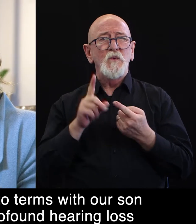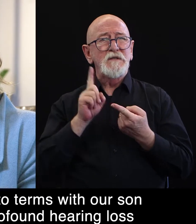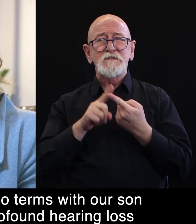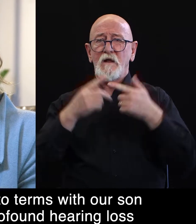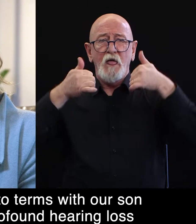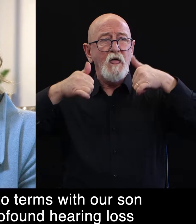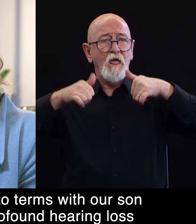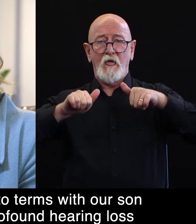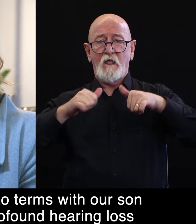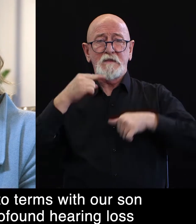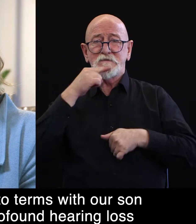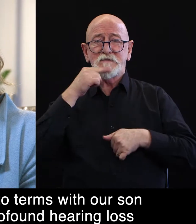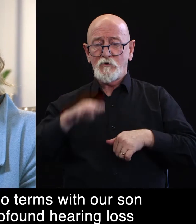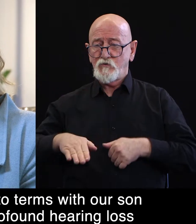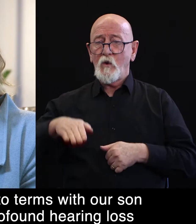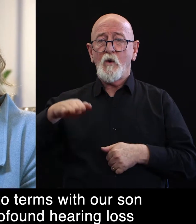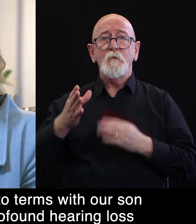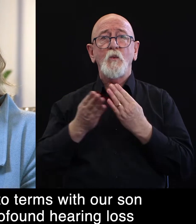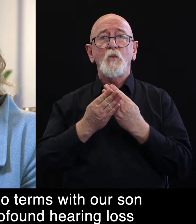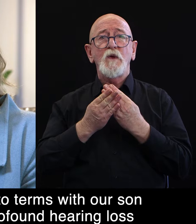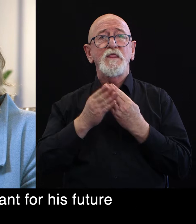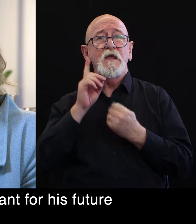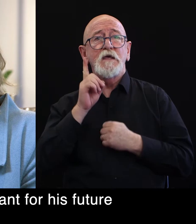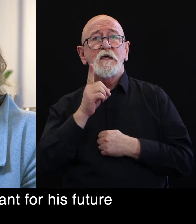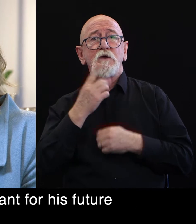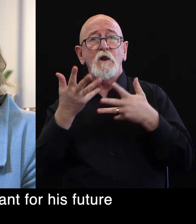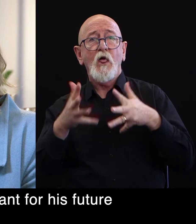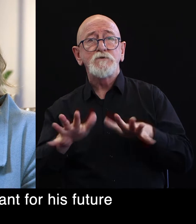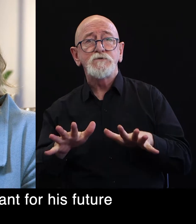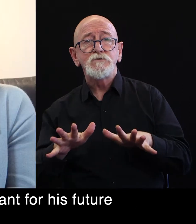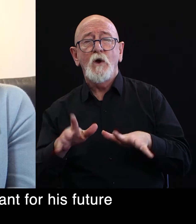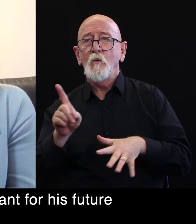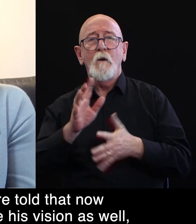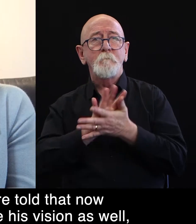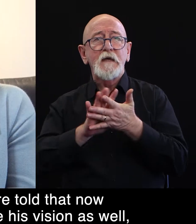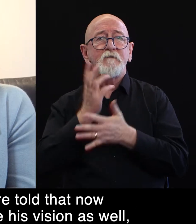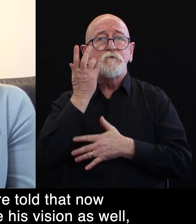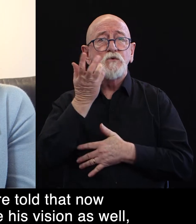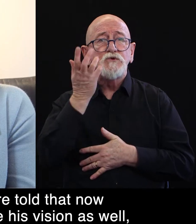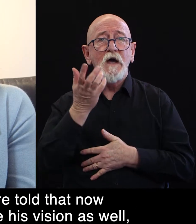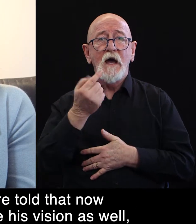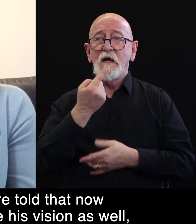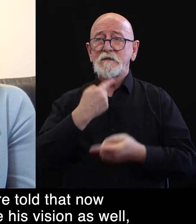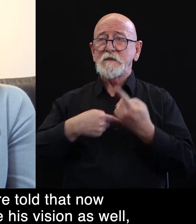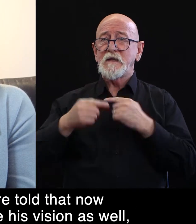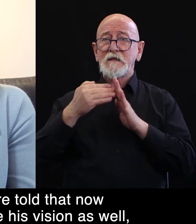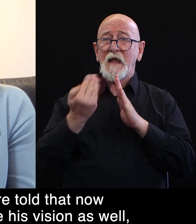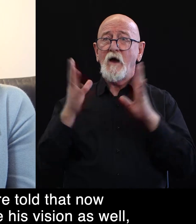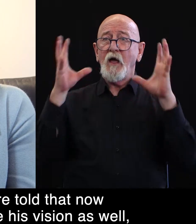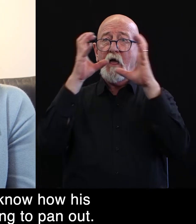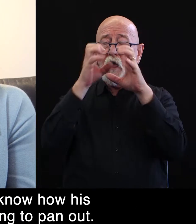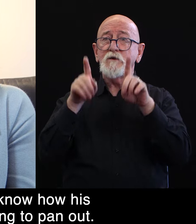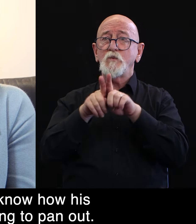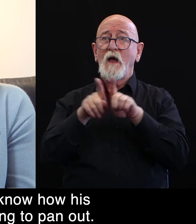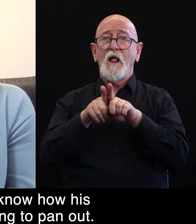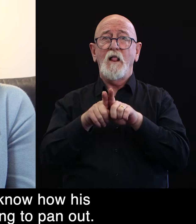to terms with our son growing up with a profound hearing loss and what that meant for his future. And then we were told that he was now going to lose his vision